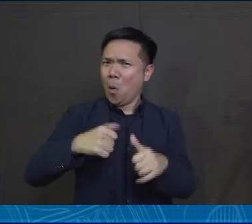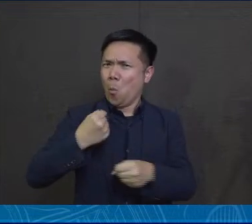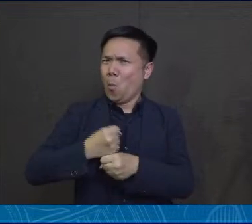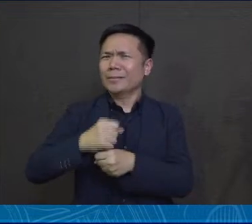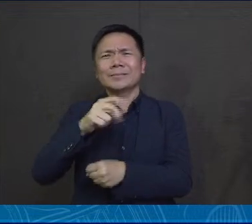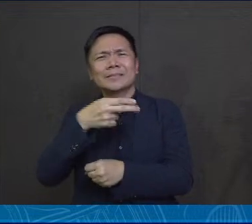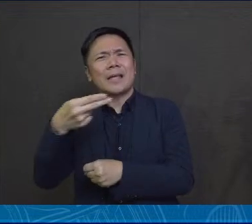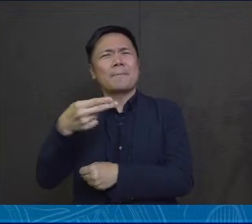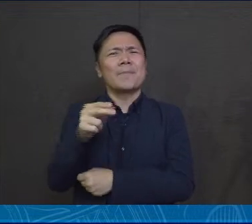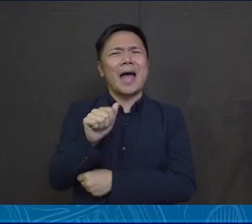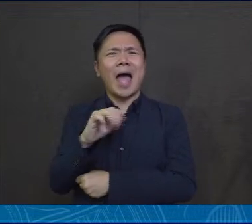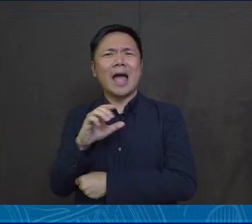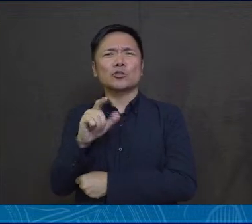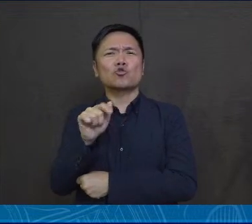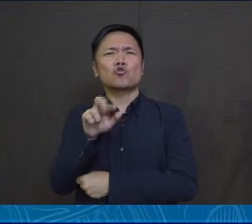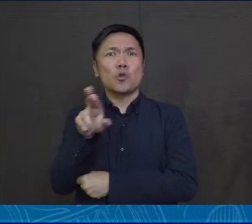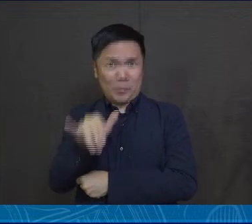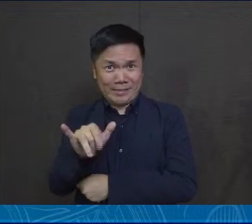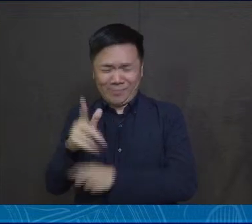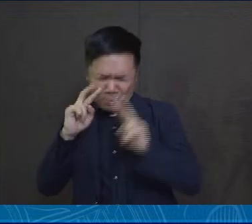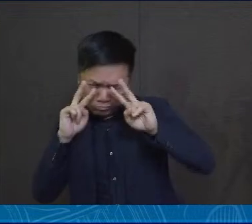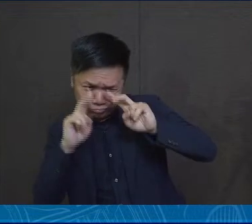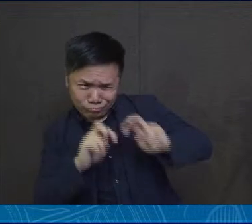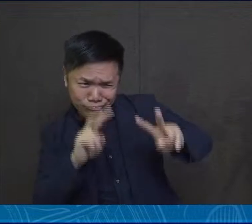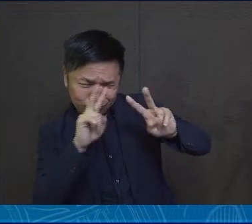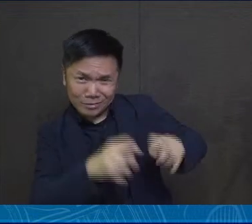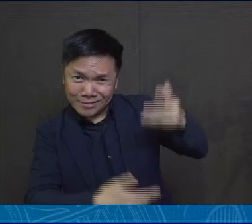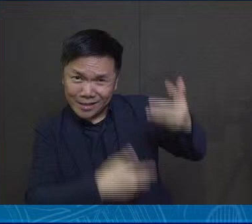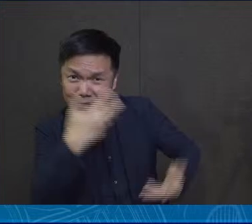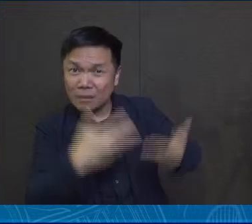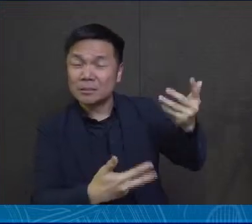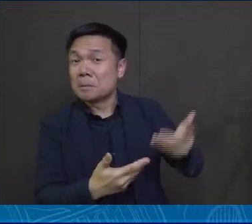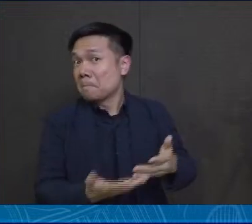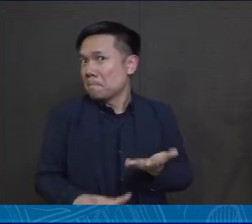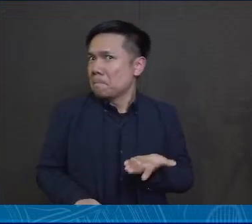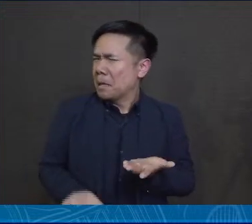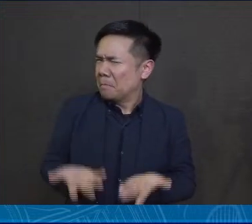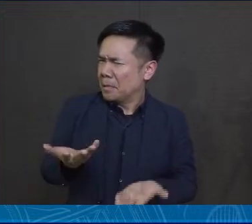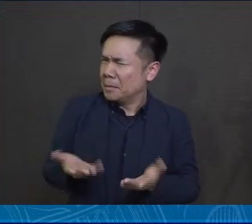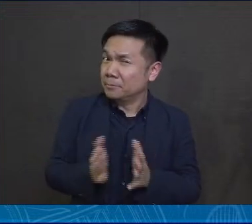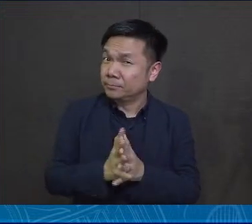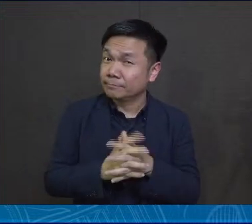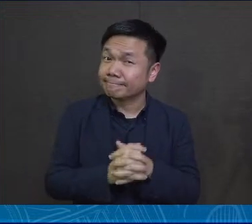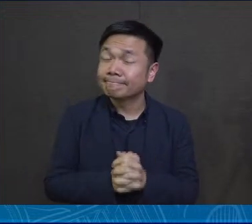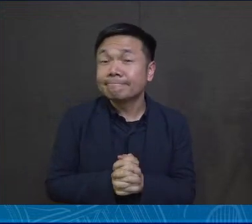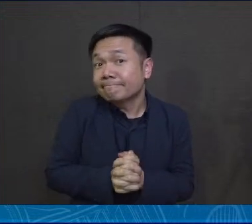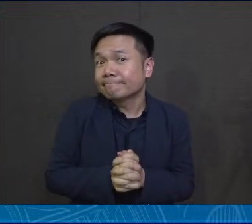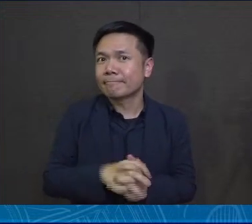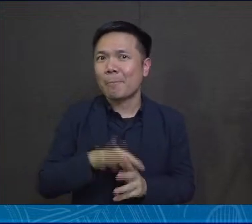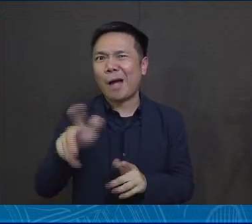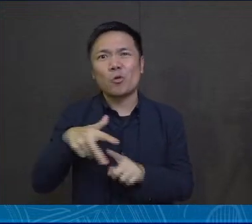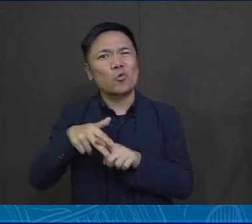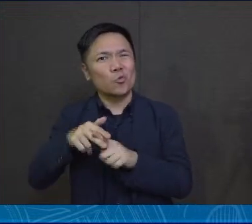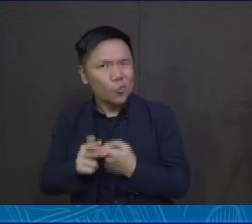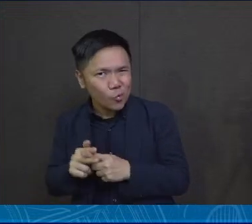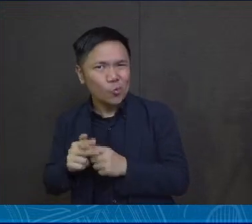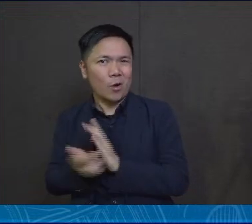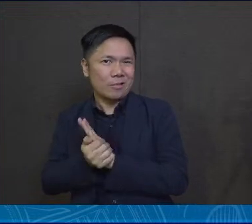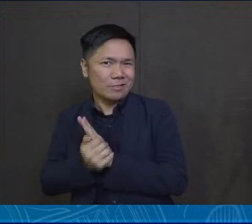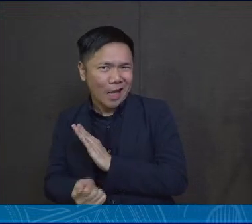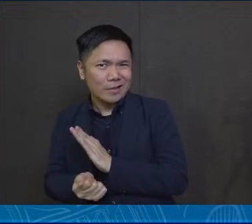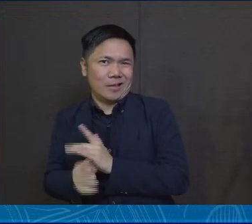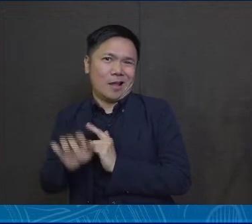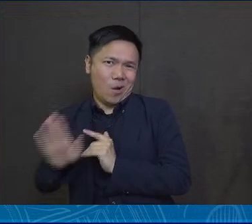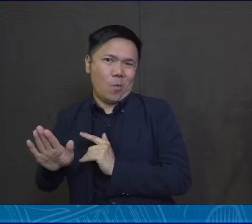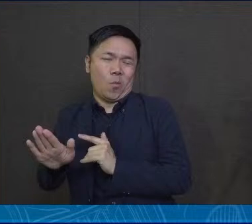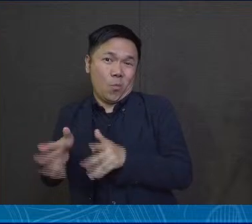makes us unique by any stretch, but it does mean that sometimes we have some methods and approaches when